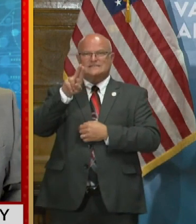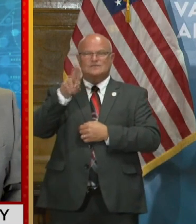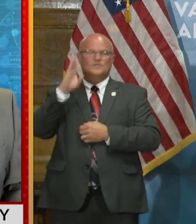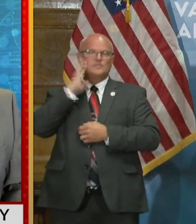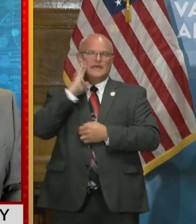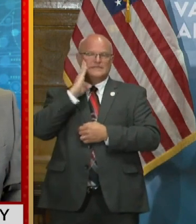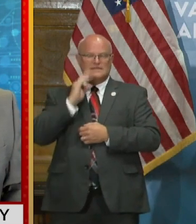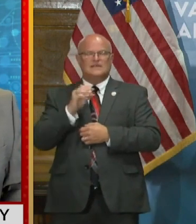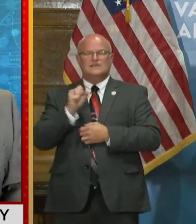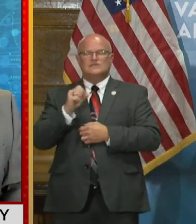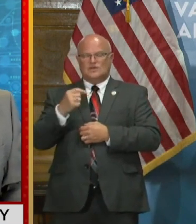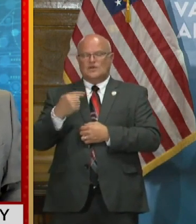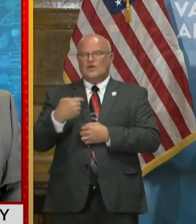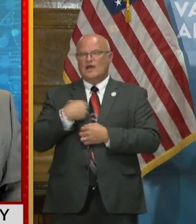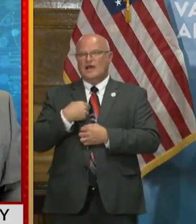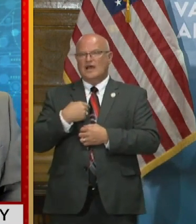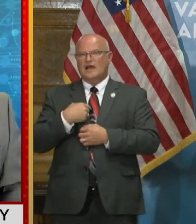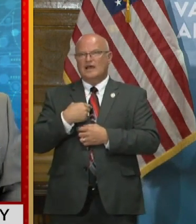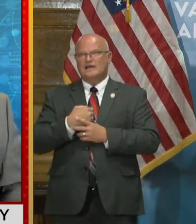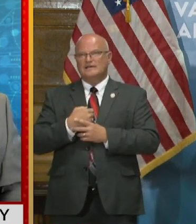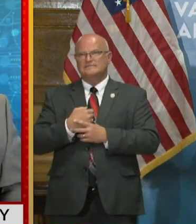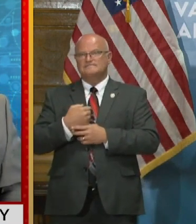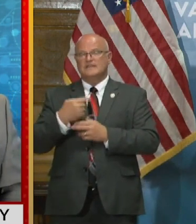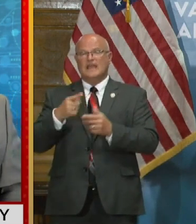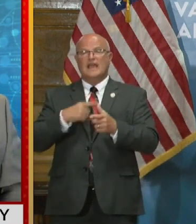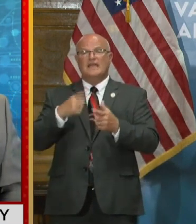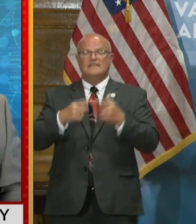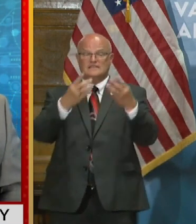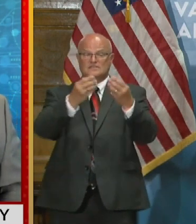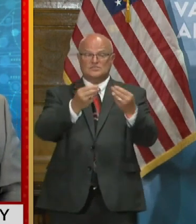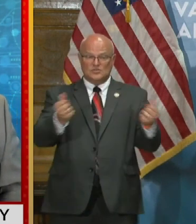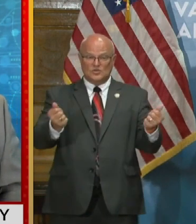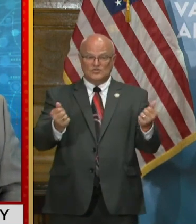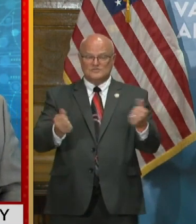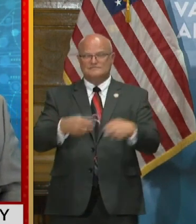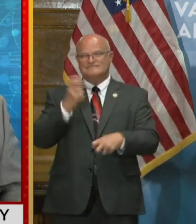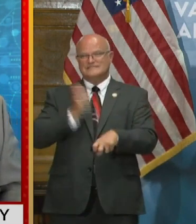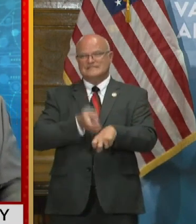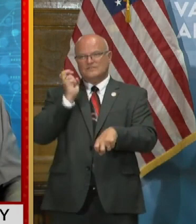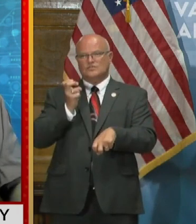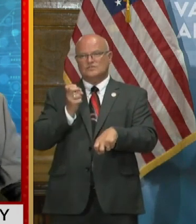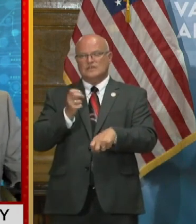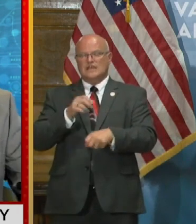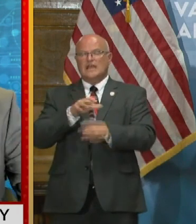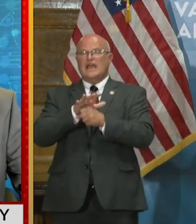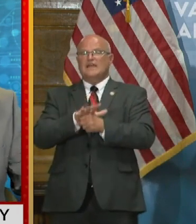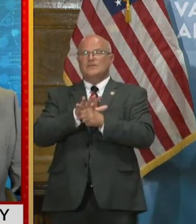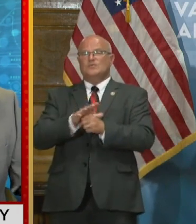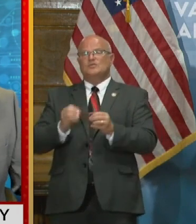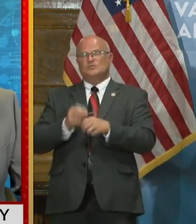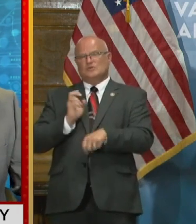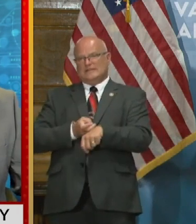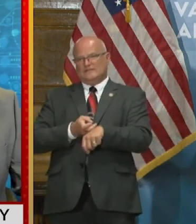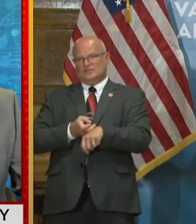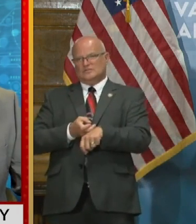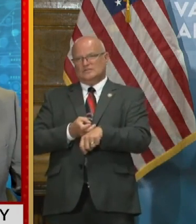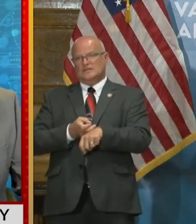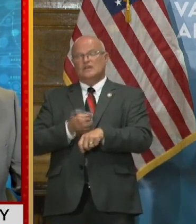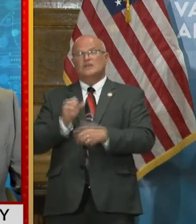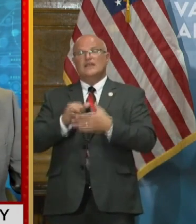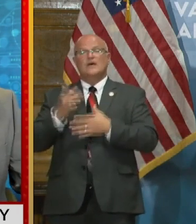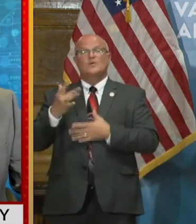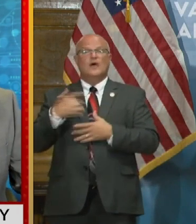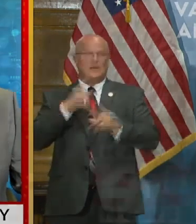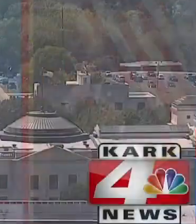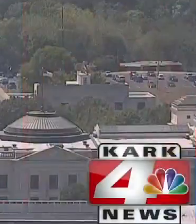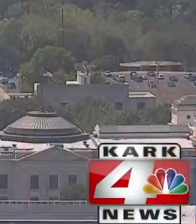or Fox16.com. For viewers that are watching online, stay right here. We'll get back to the governor in just a moment. For now, I'm Mitch McCoy. This has